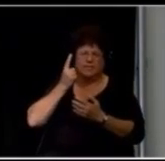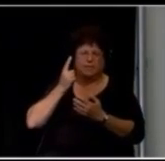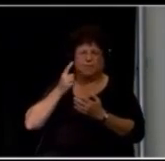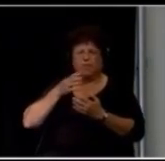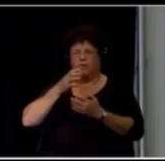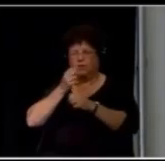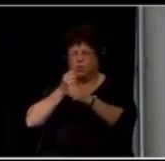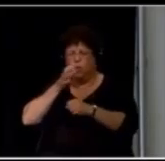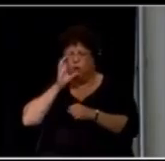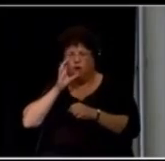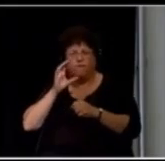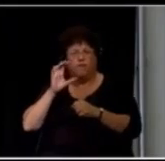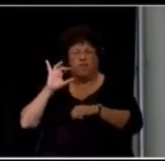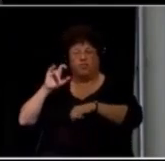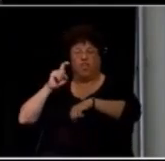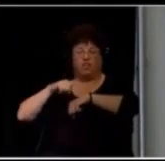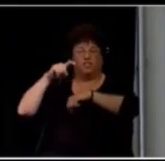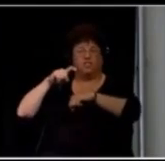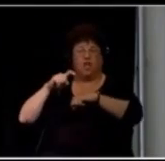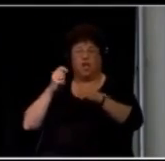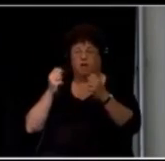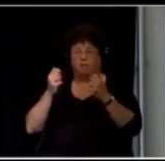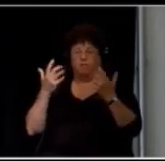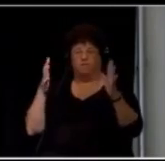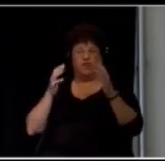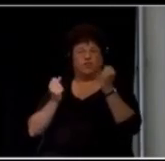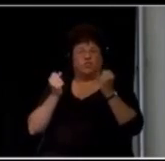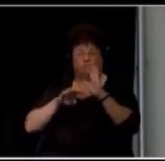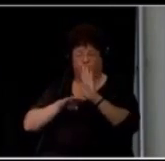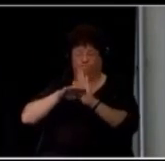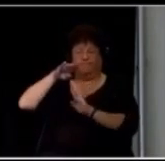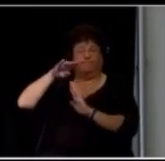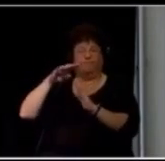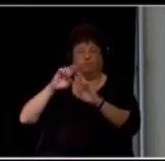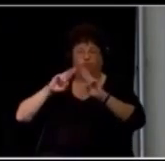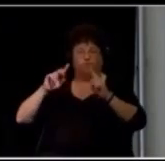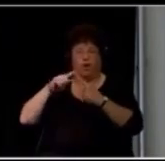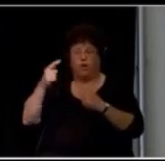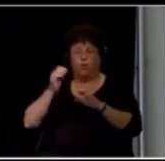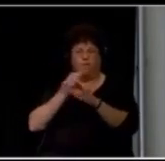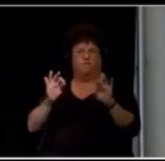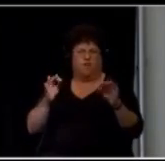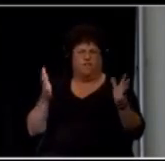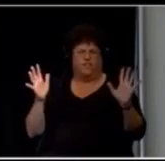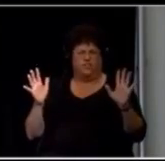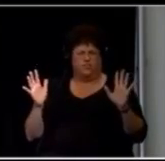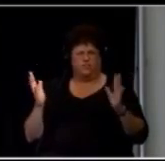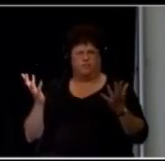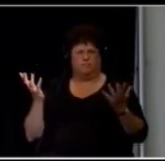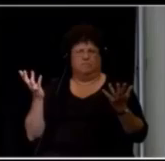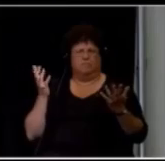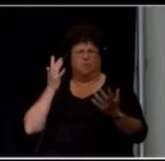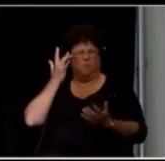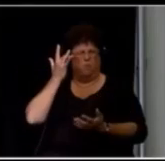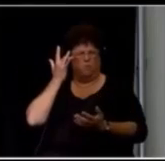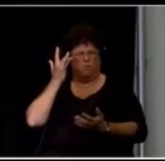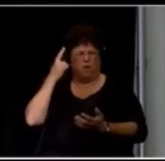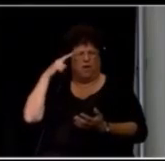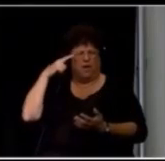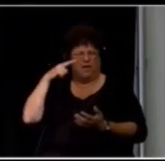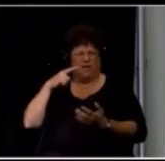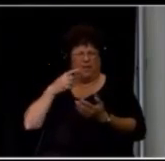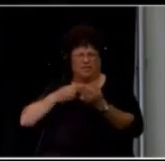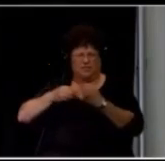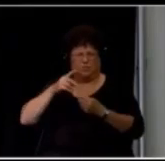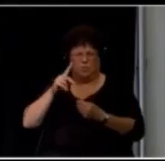a coffee, and be on your way. And by that time, the car is charged and ready to go, and it's free. So it's like, why would you